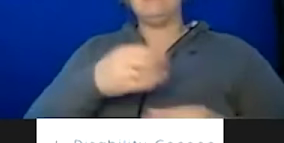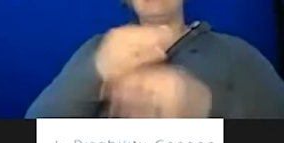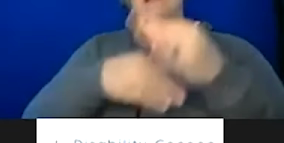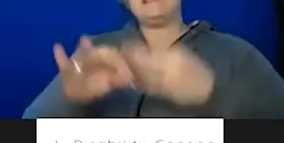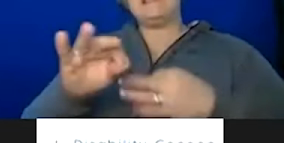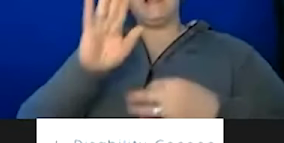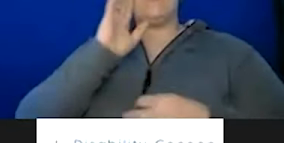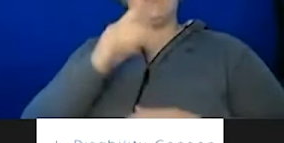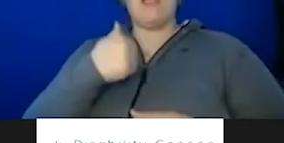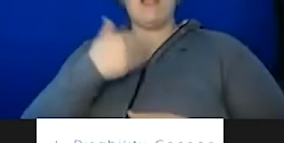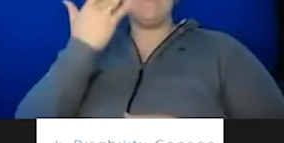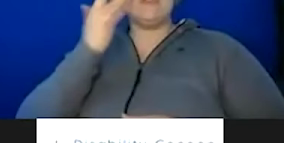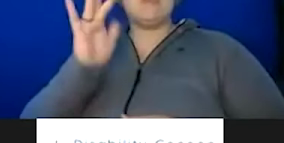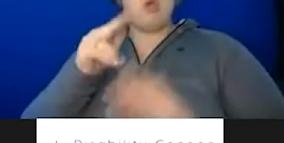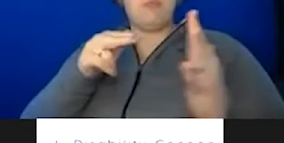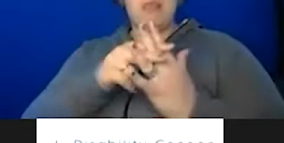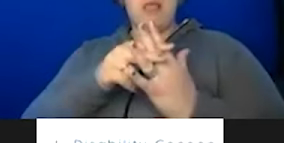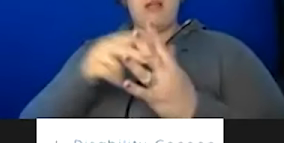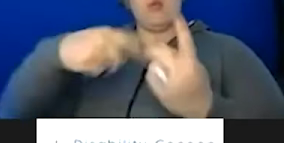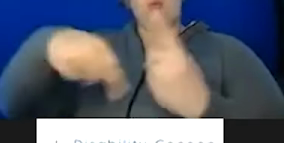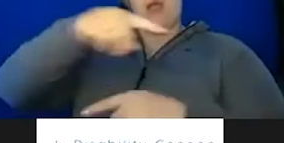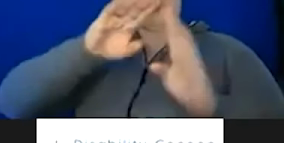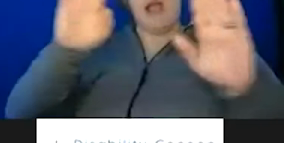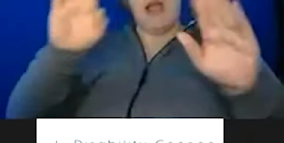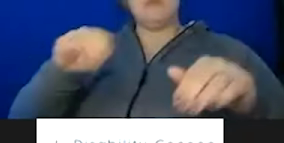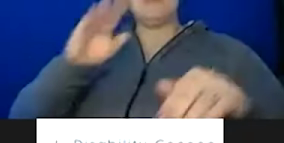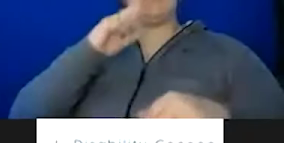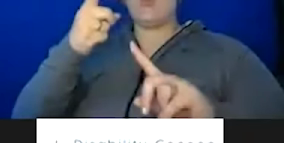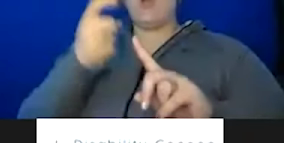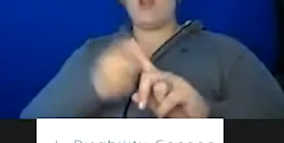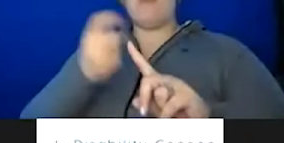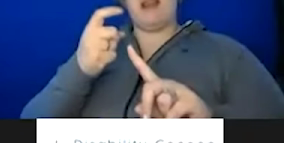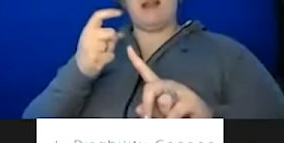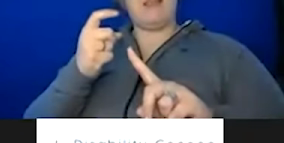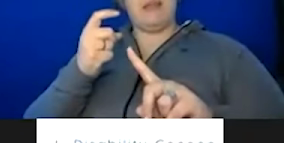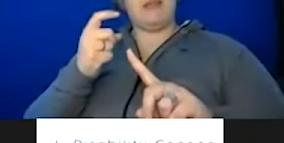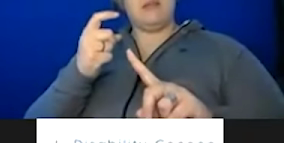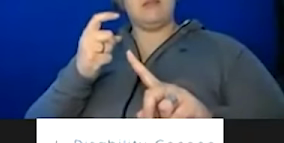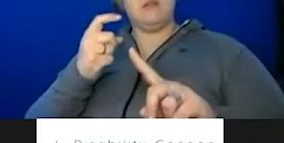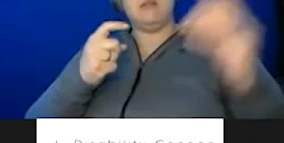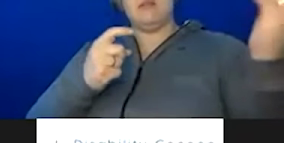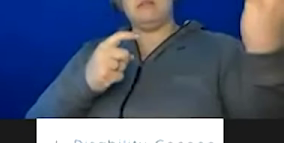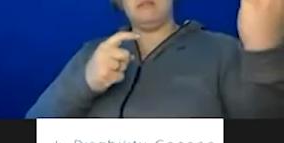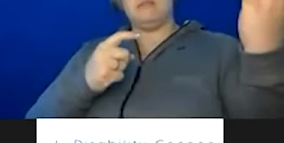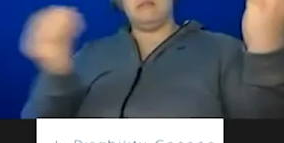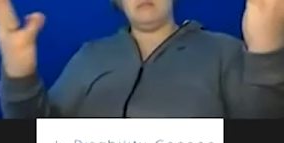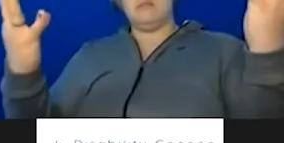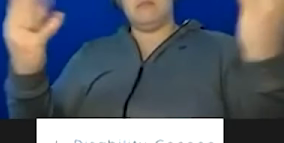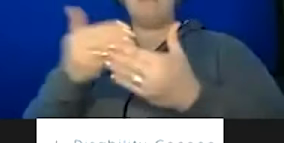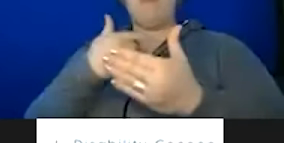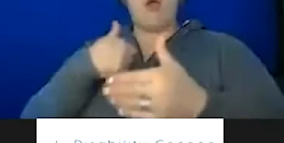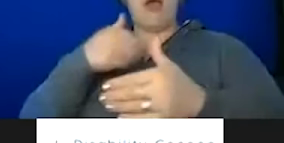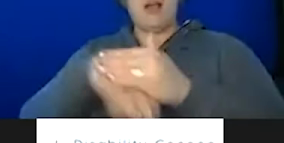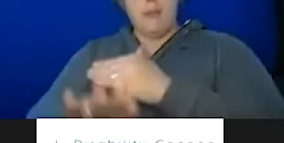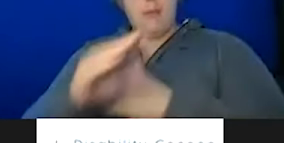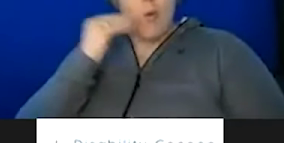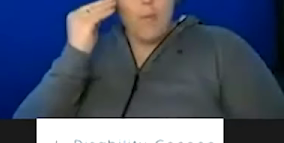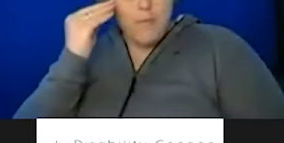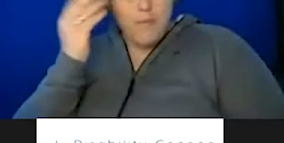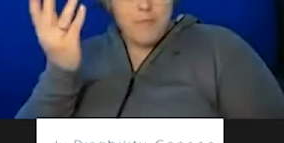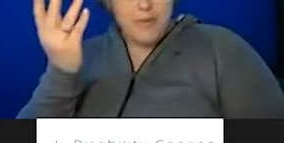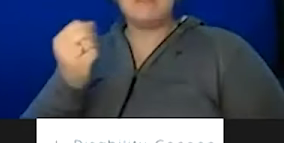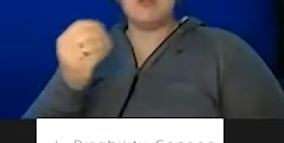plugged into lamps that will automatically turn lights on for me before I get home. And so then that way I'm walking into a well-lit house.